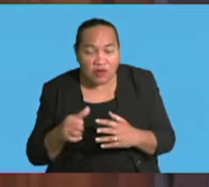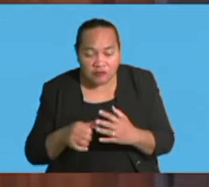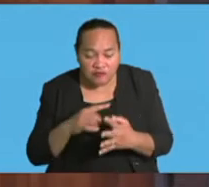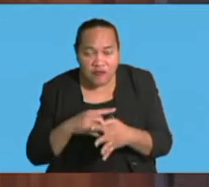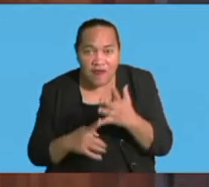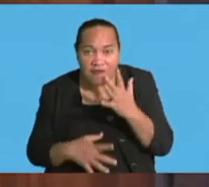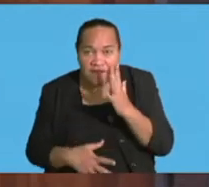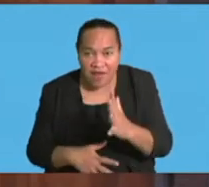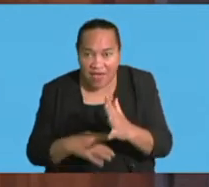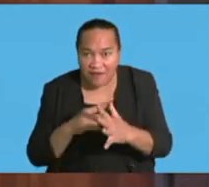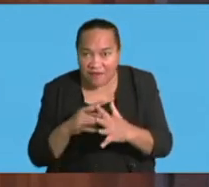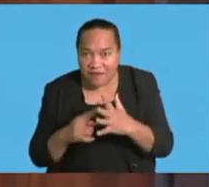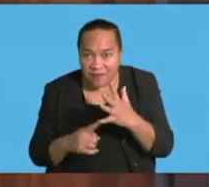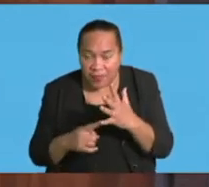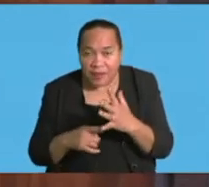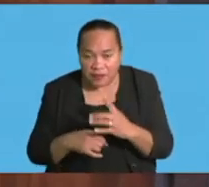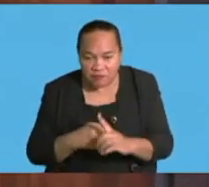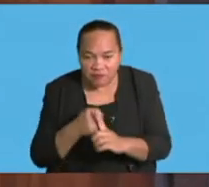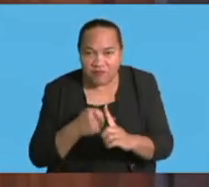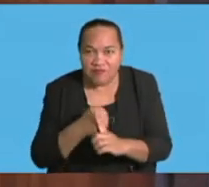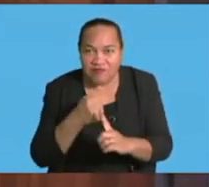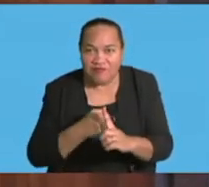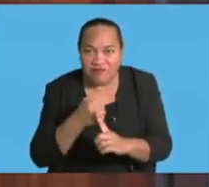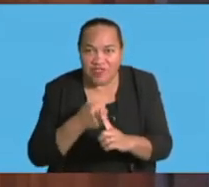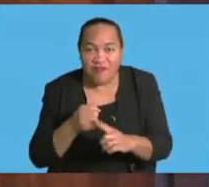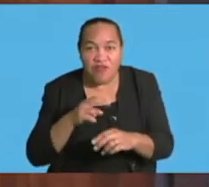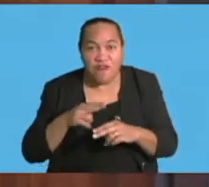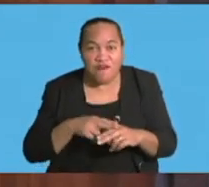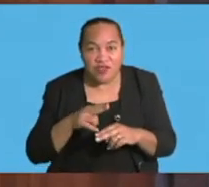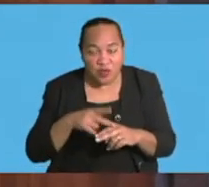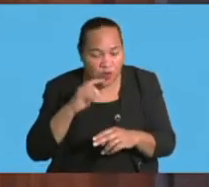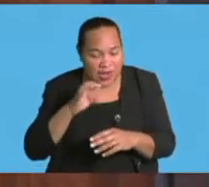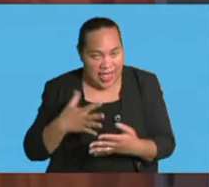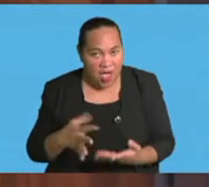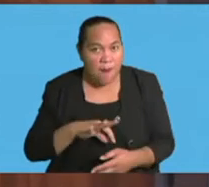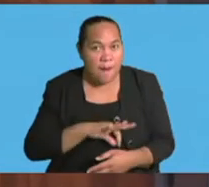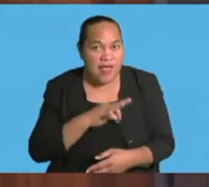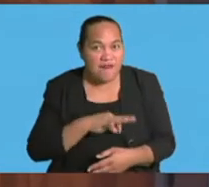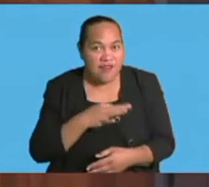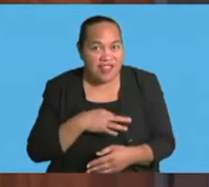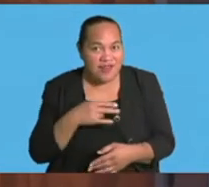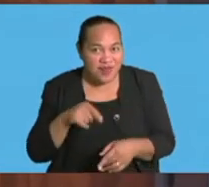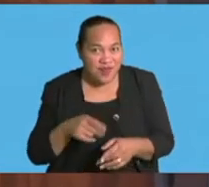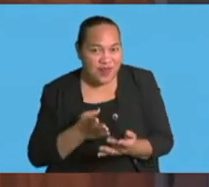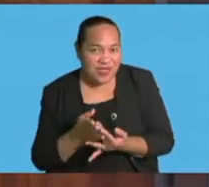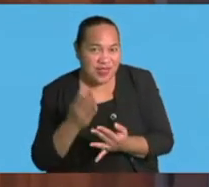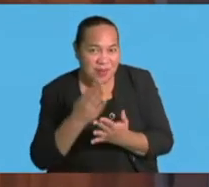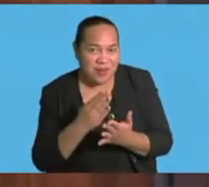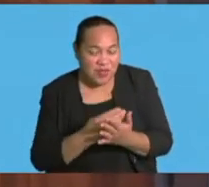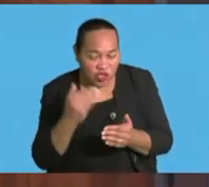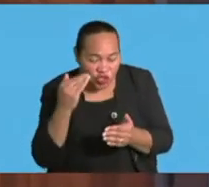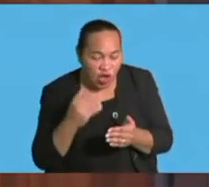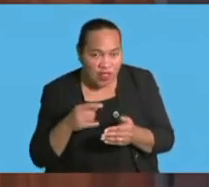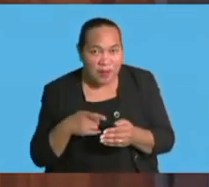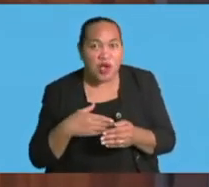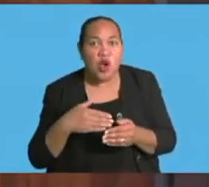5 pillars will be the driving factors through which the Fijians will be benefiting now in the short term and also in the long term.